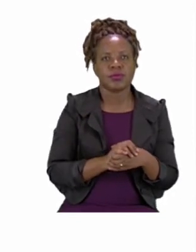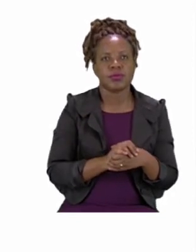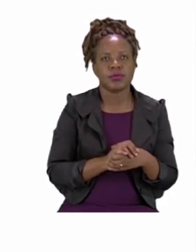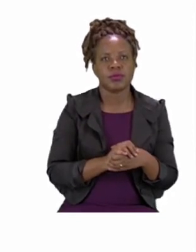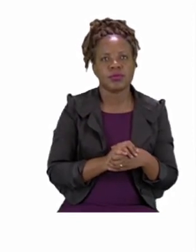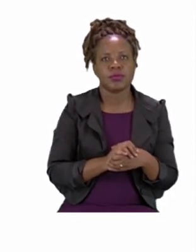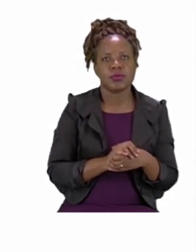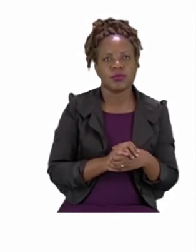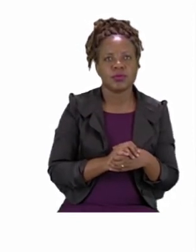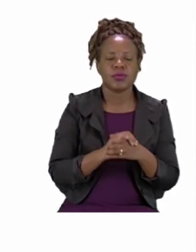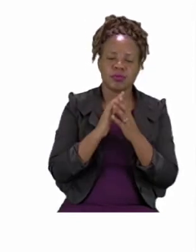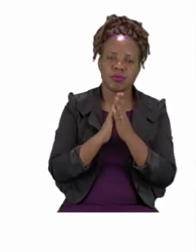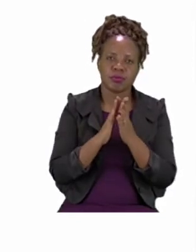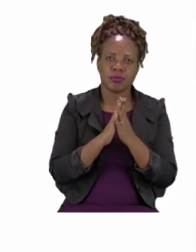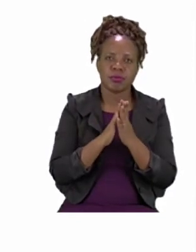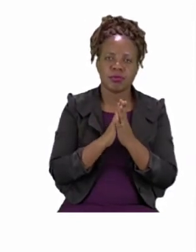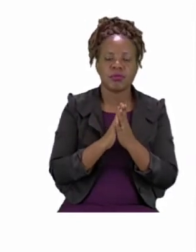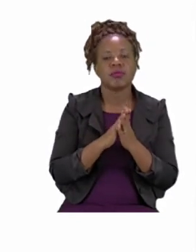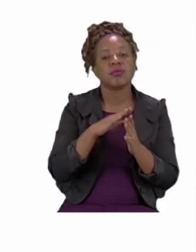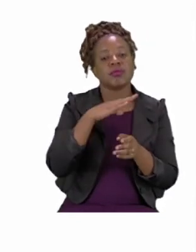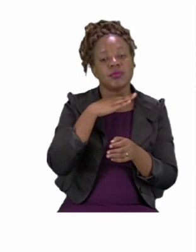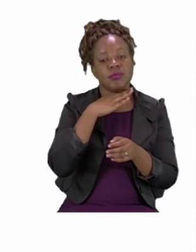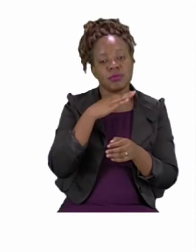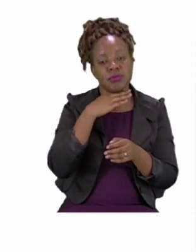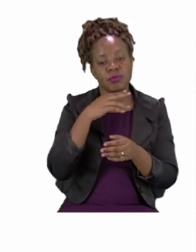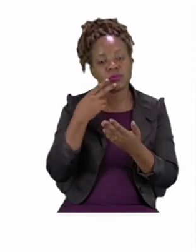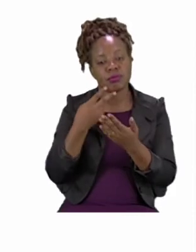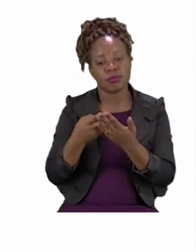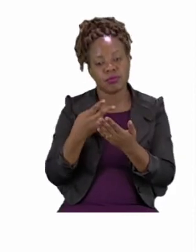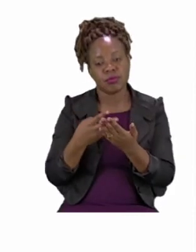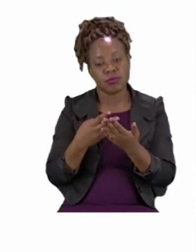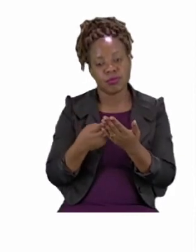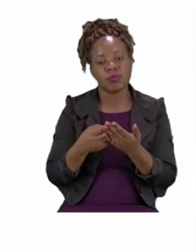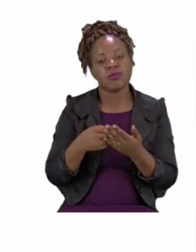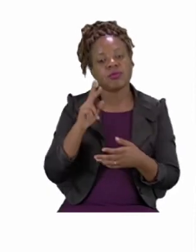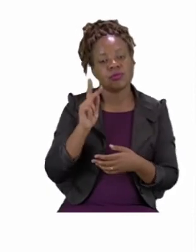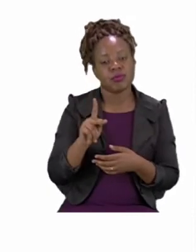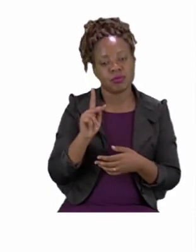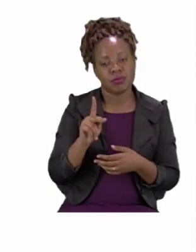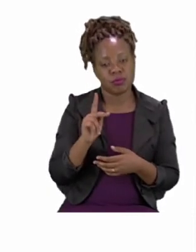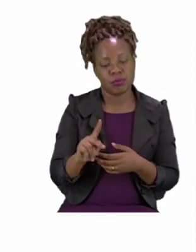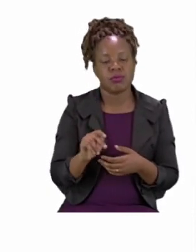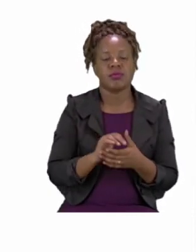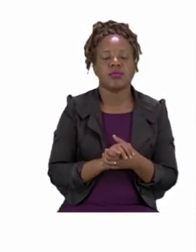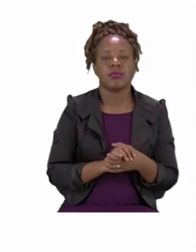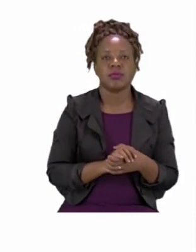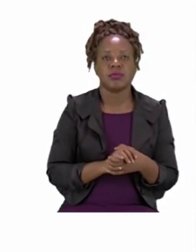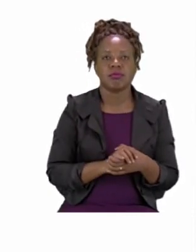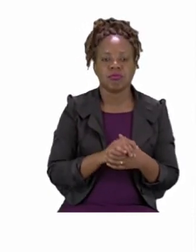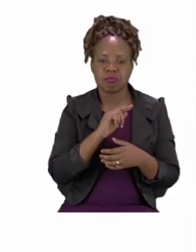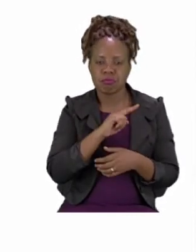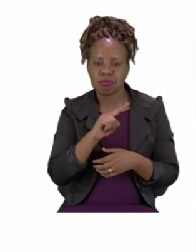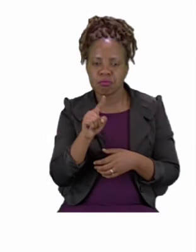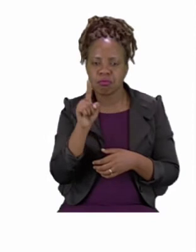you to please read the story by yourselves. Then, when you are done reading your story, check that you